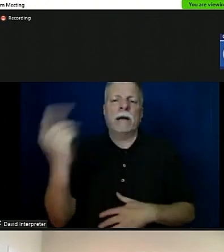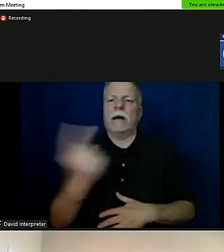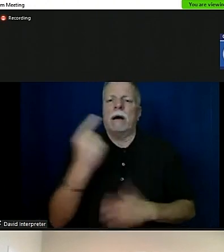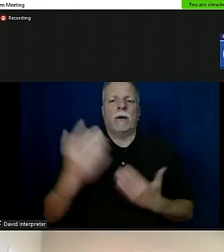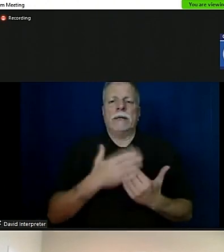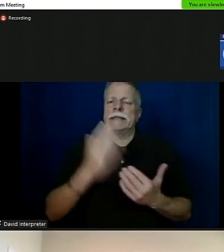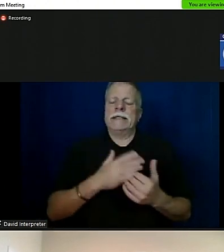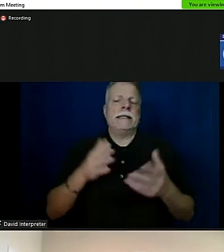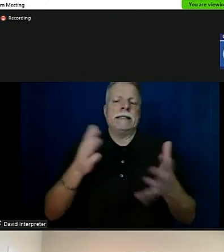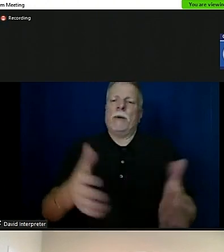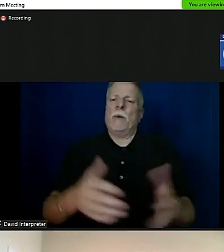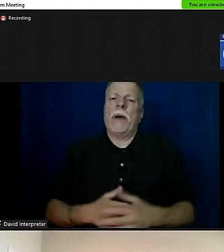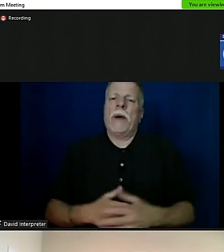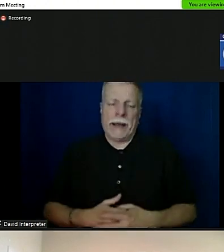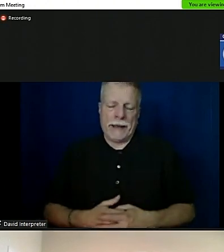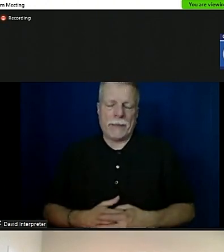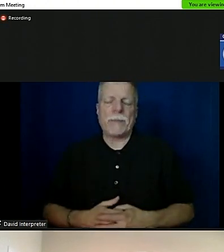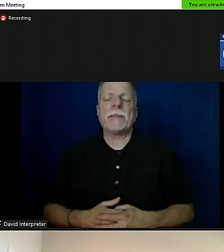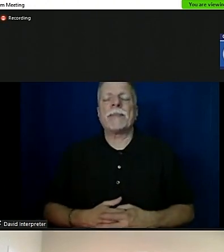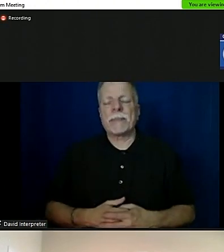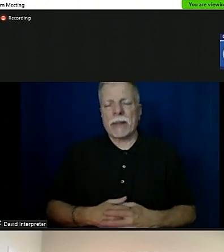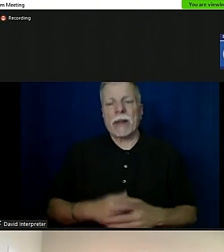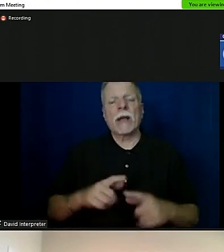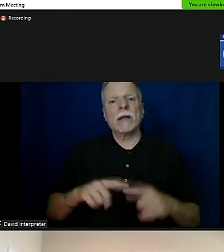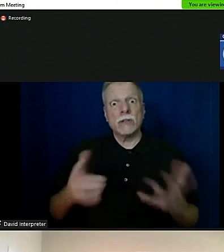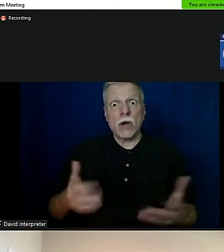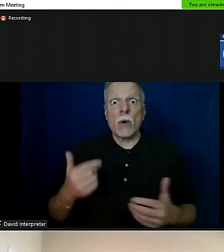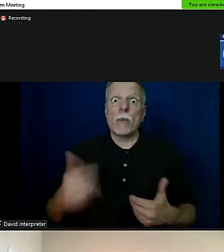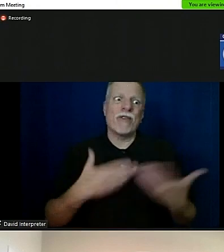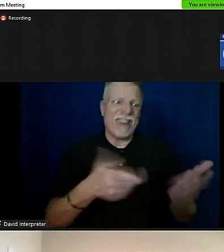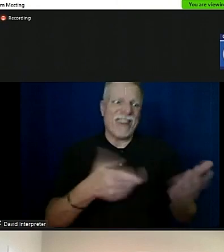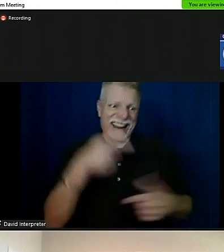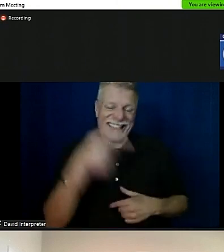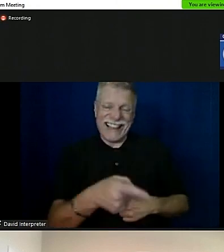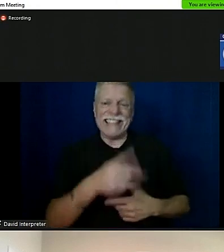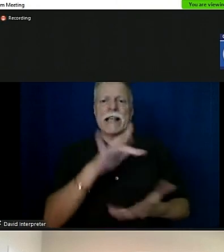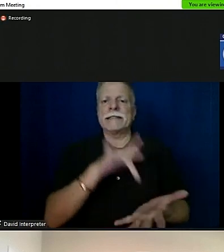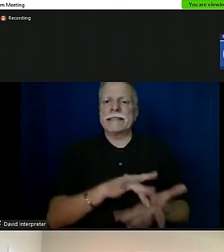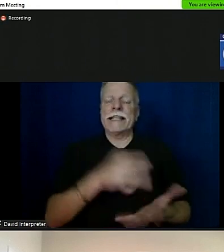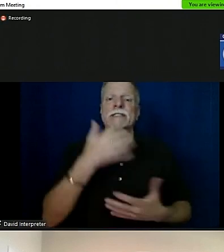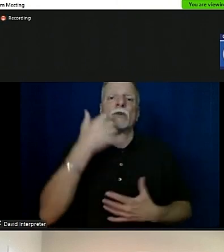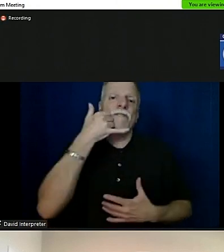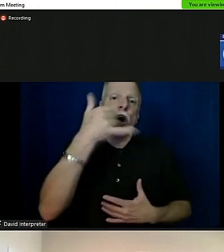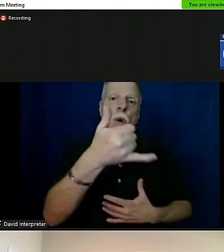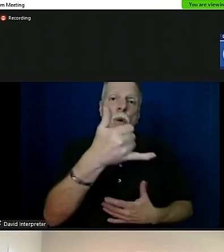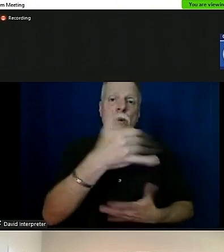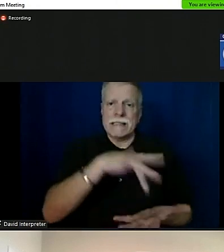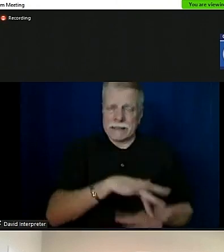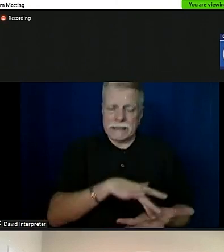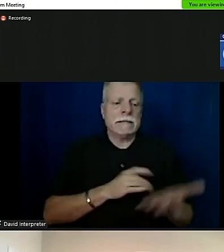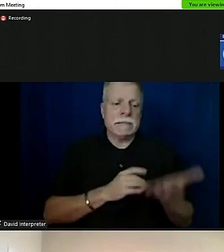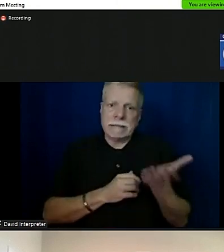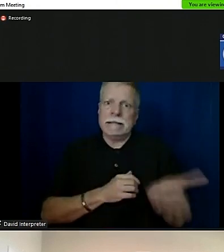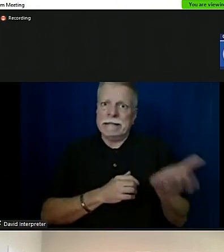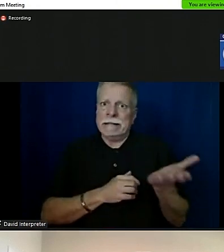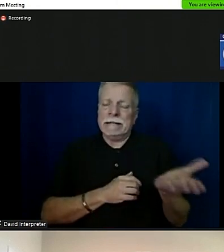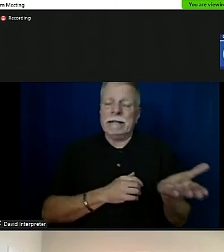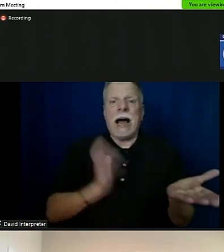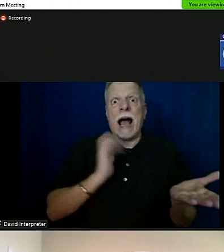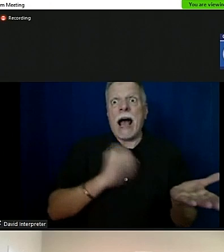access the system. So by providing this centralized hotline, and then also our